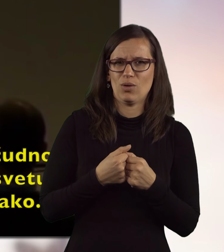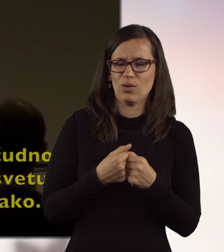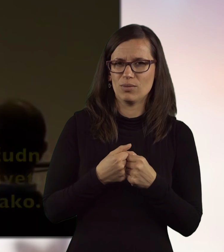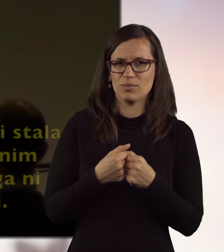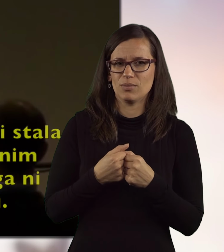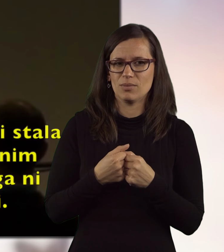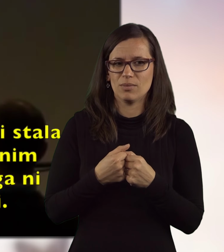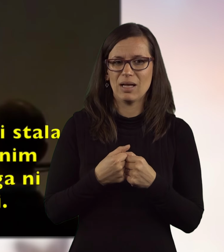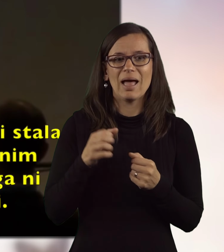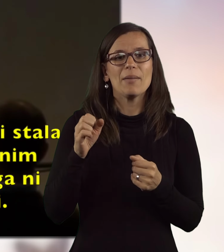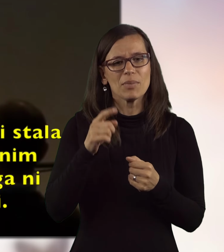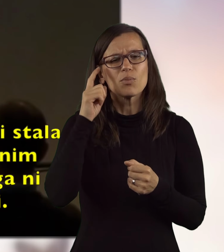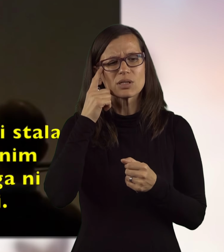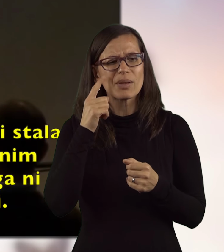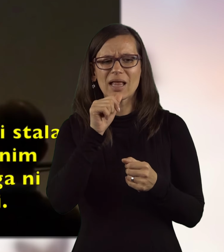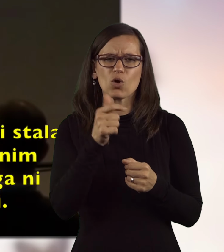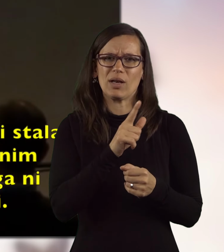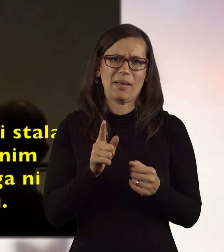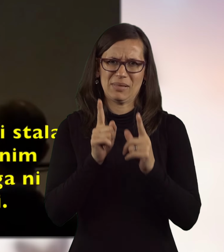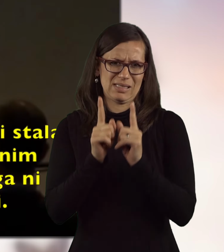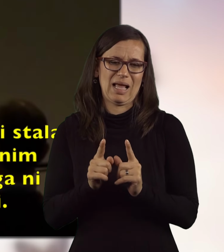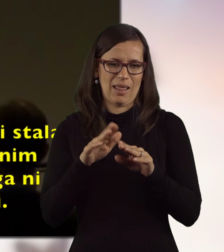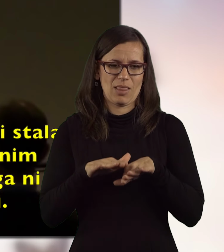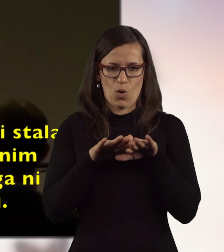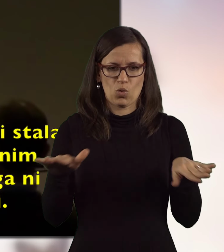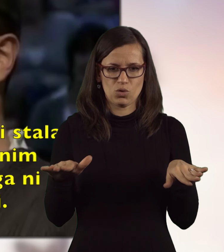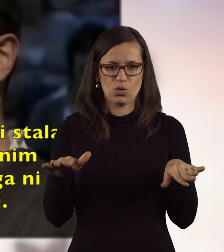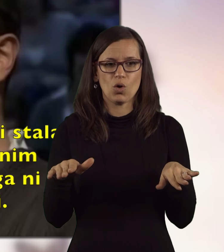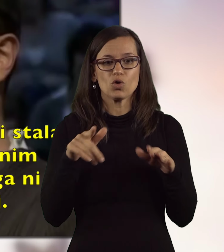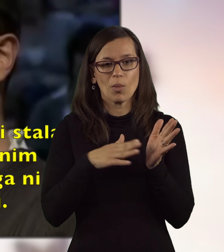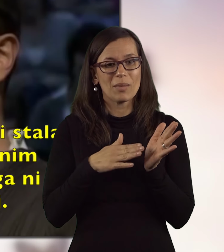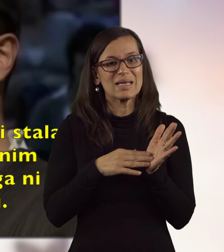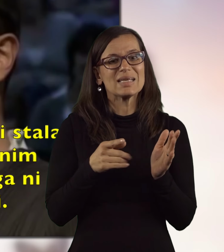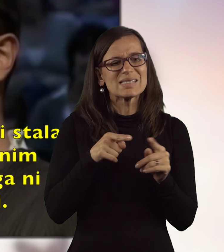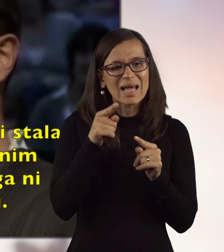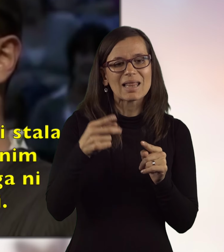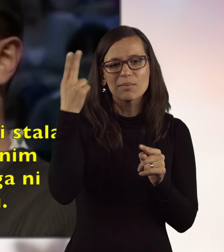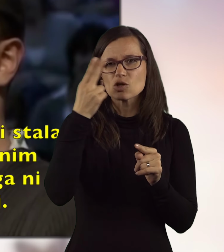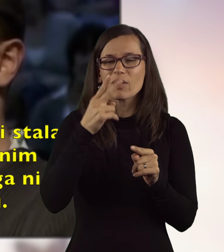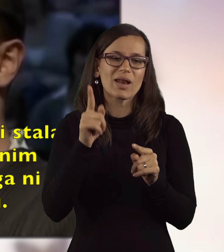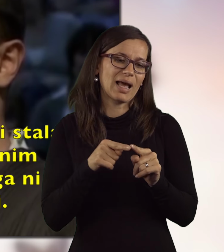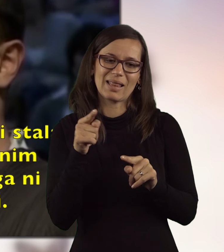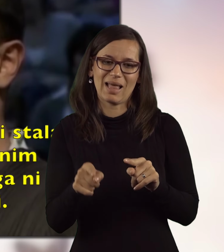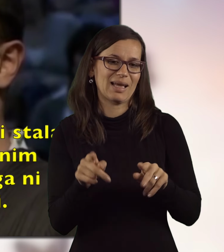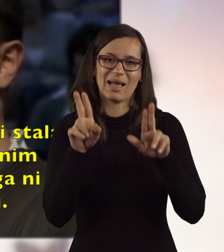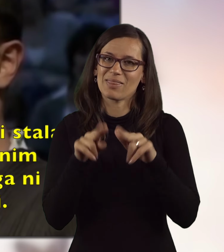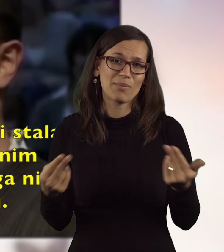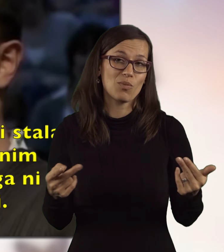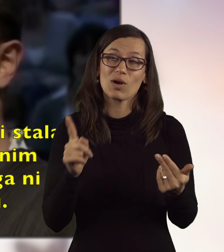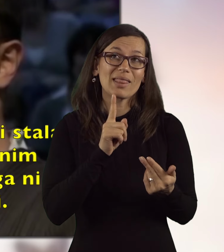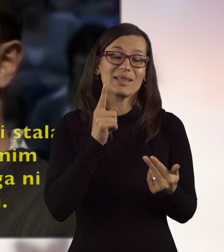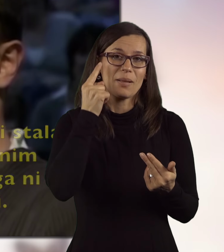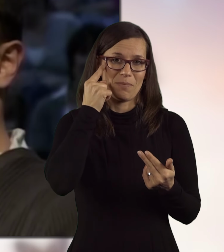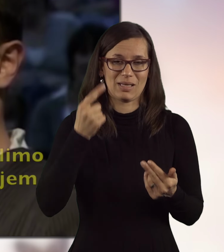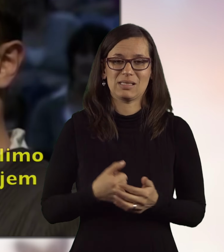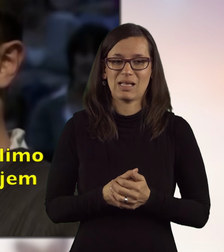thing in the world. Esther would have made sure that she was never standing in this spot. In other words, she could not have conceived of this from the place that she